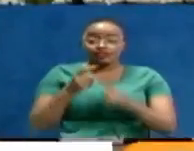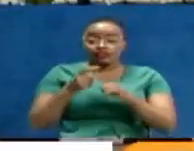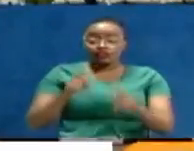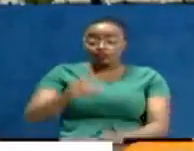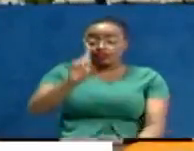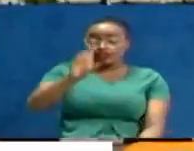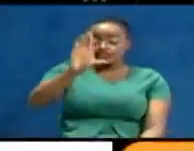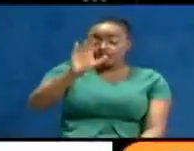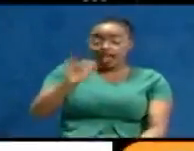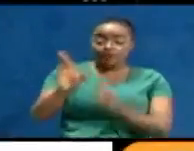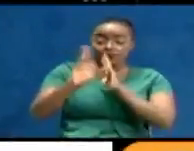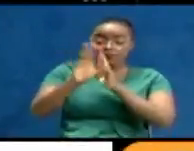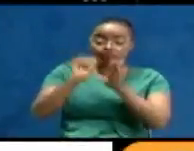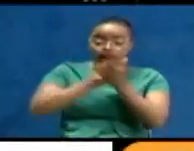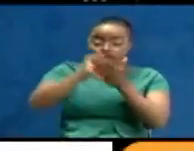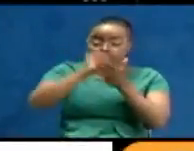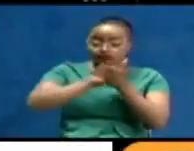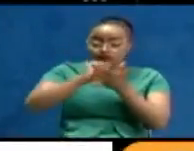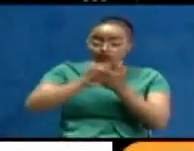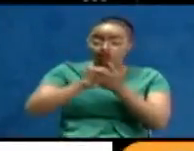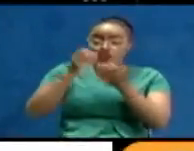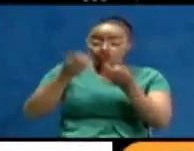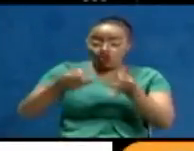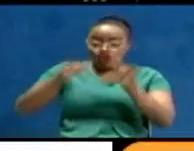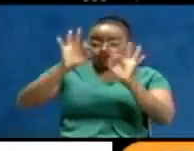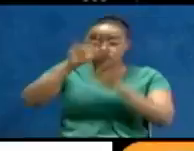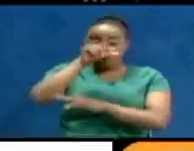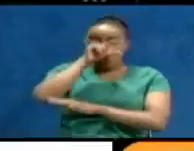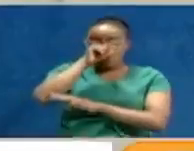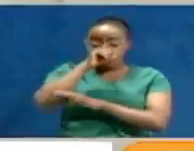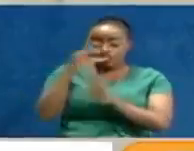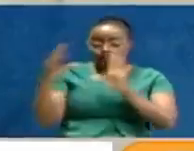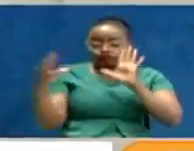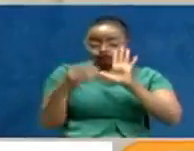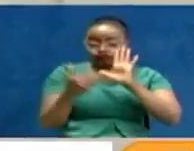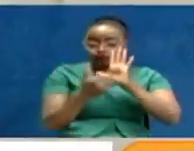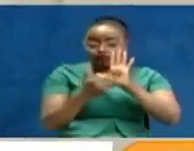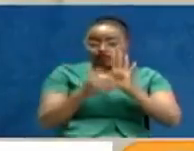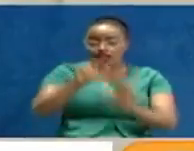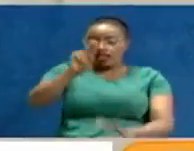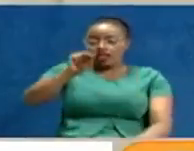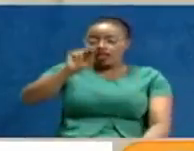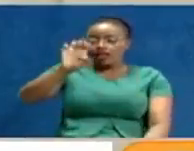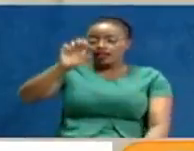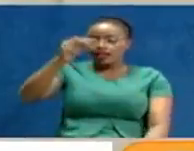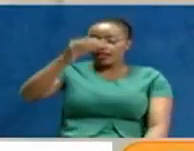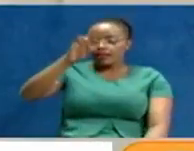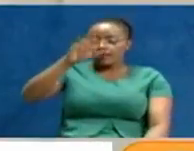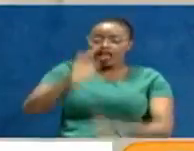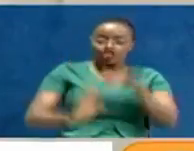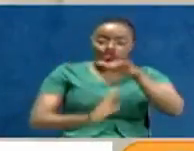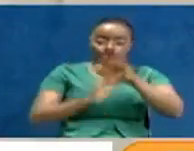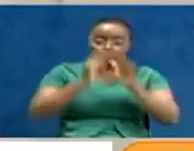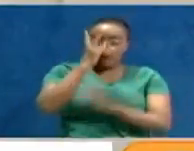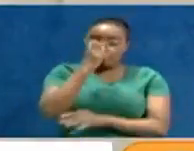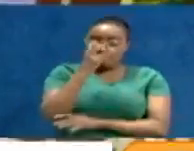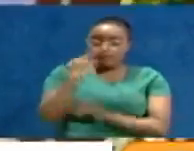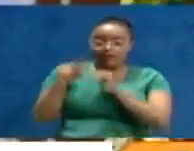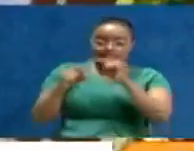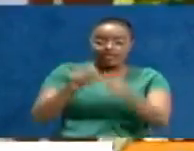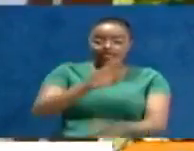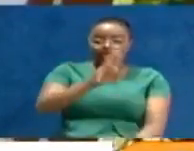According to the DCI report published on the official Twitter handle, Nehemiah Asiego, the main suspect in the murder of Byron